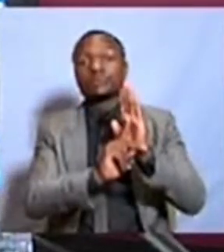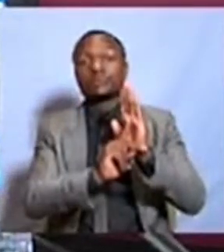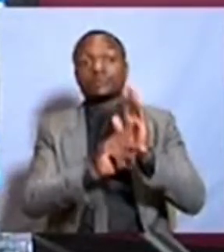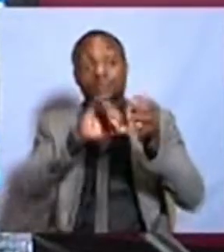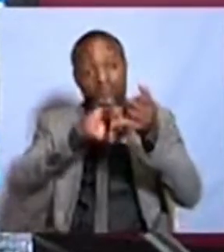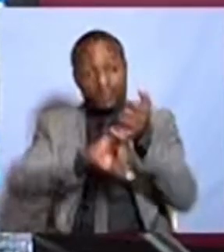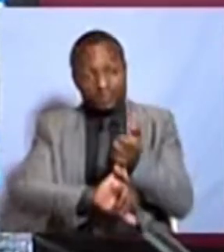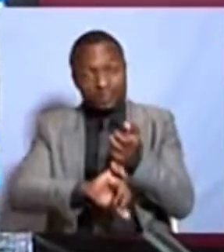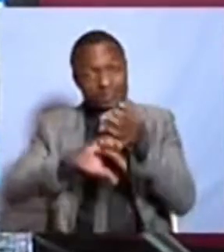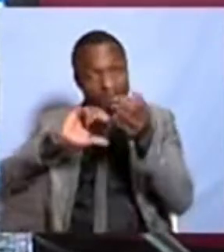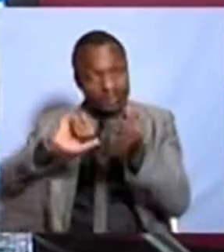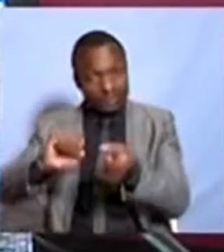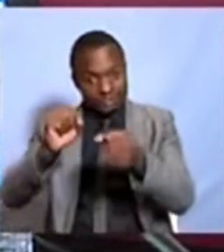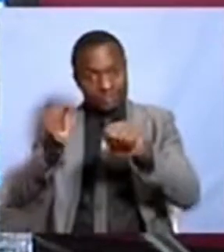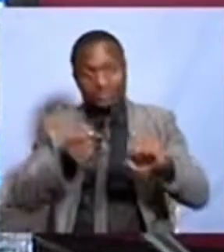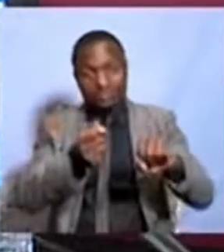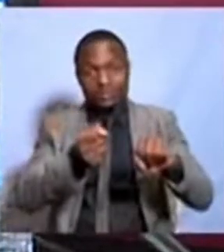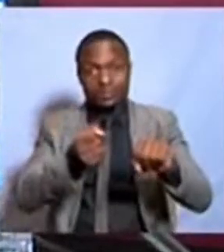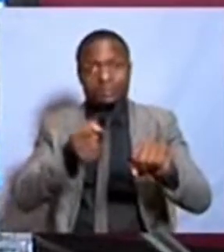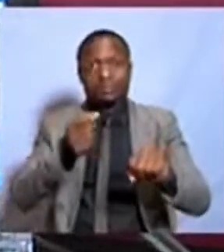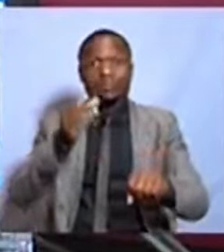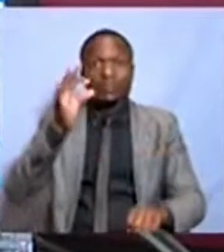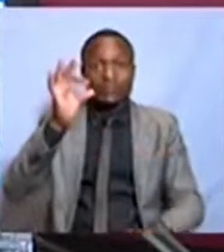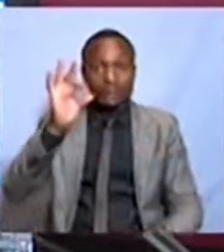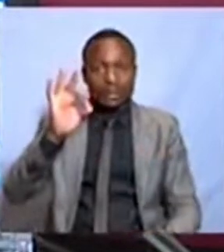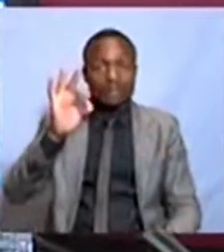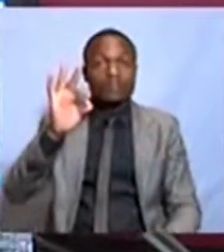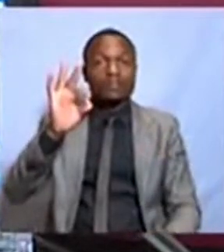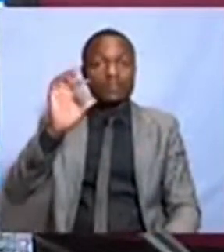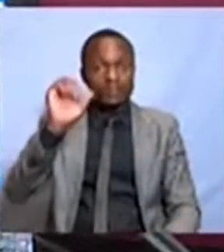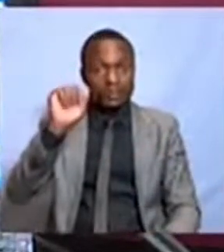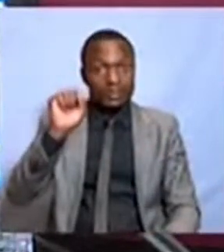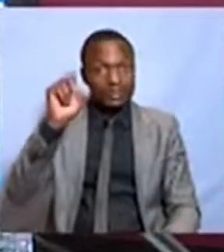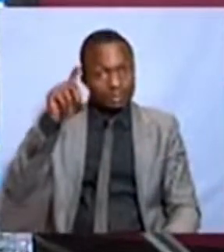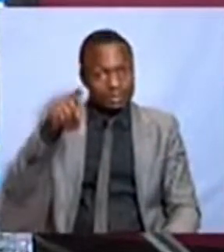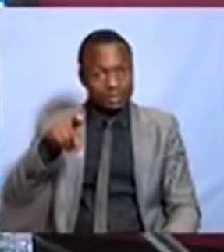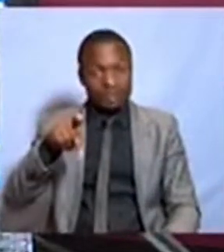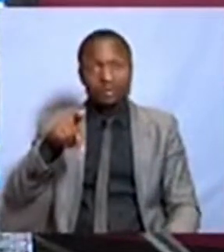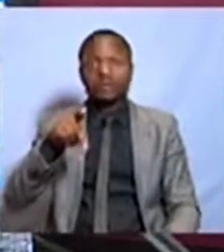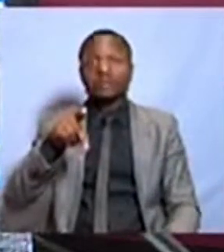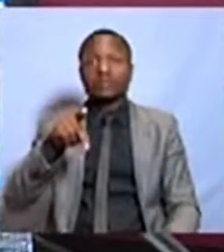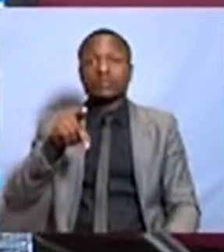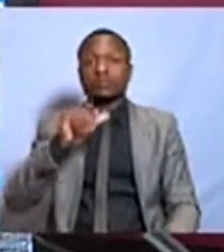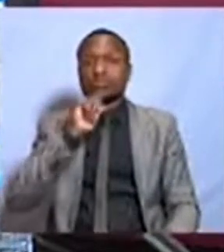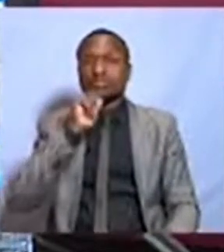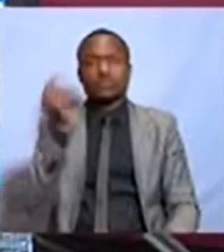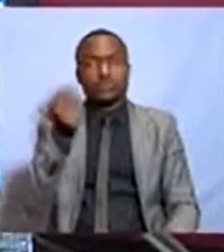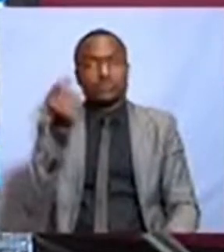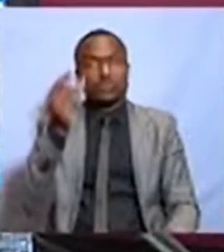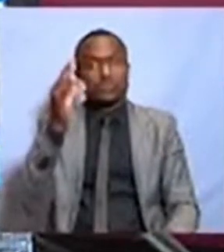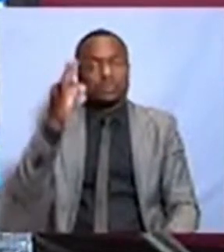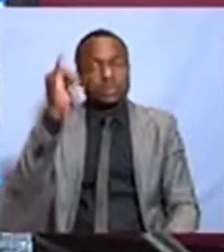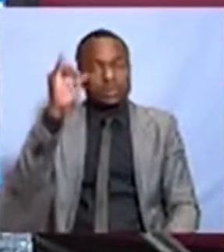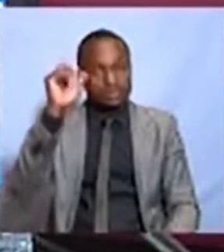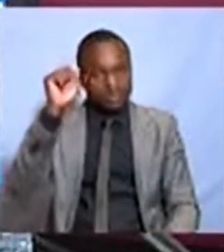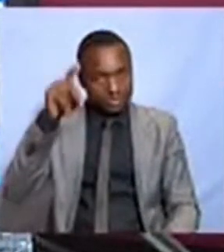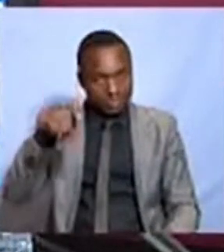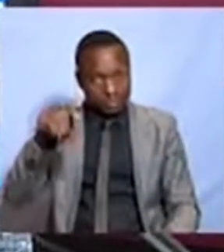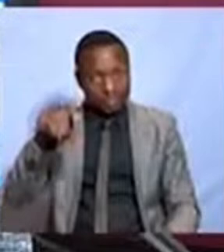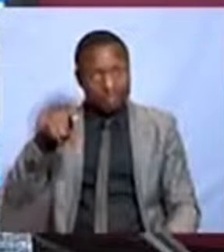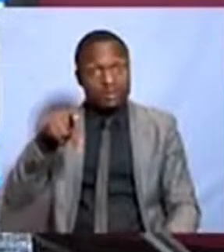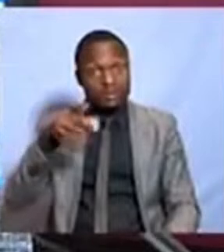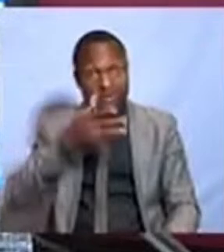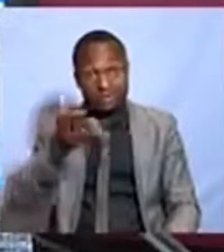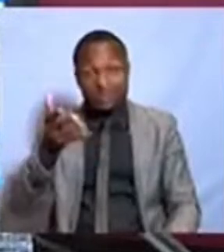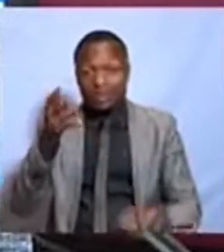social protection, as particularly FSP, and not just for FSP, we need to have graduations. I know FISP also has